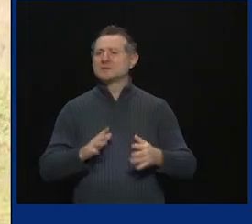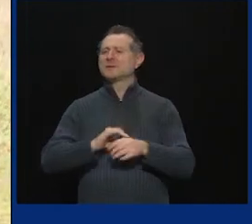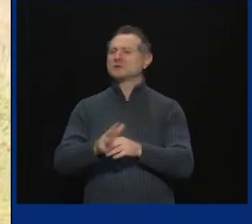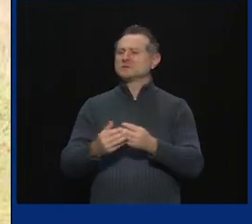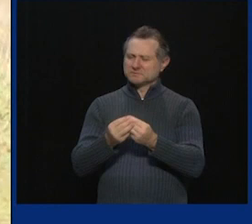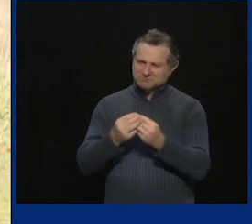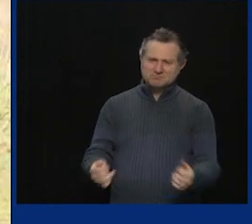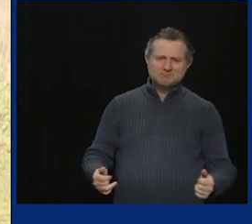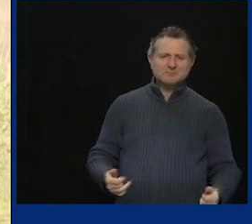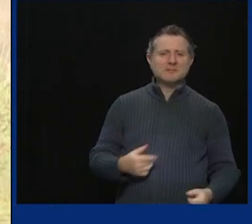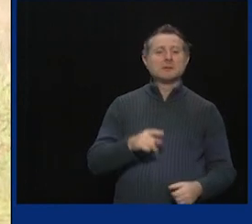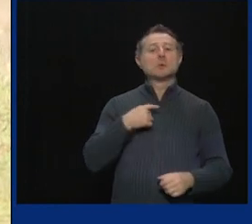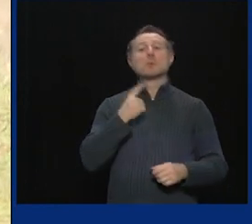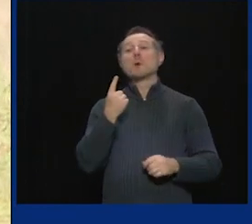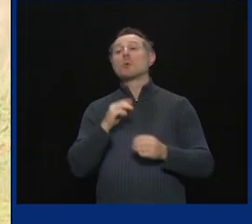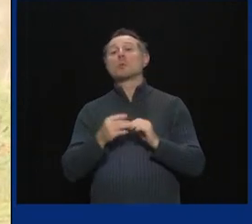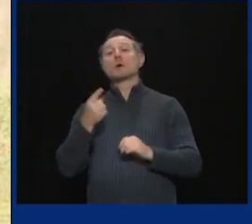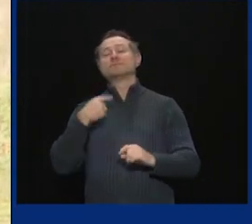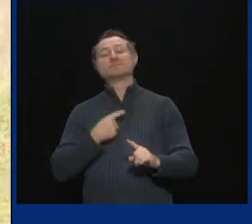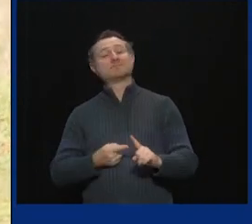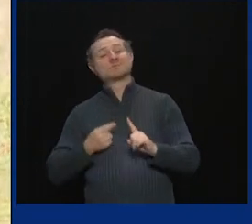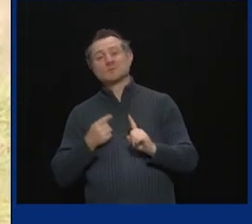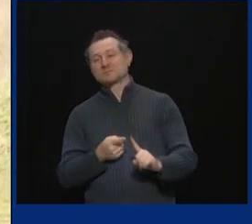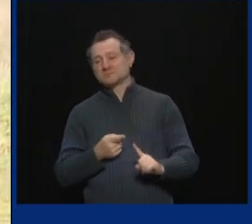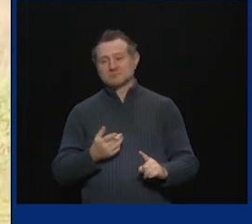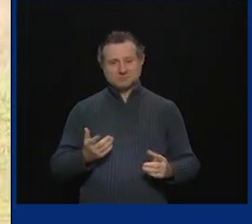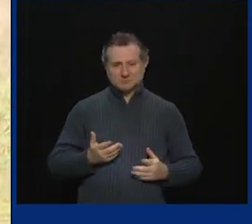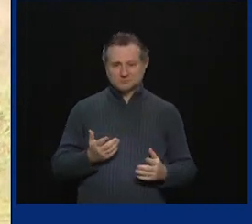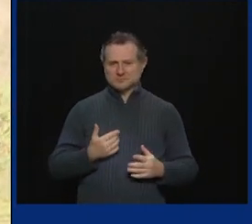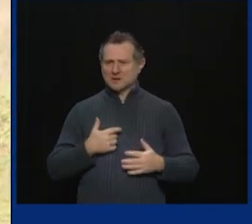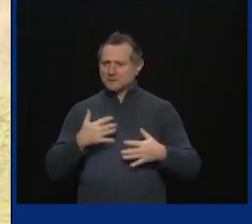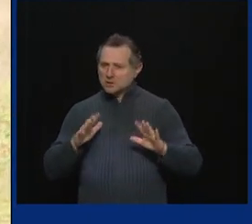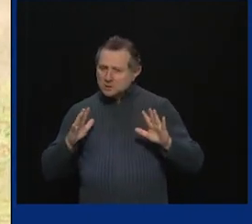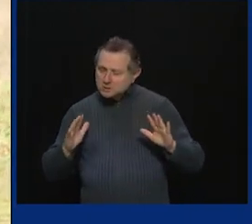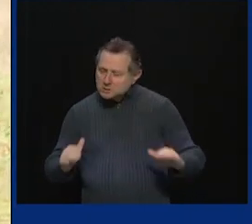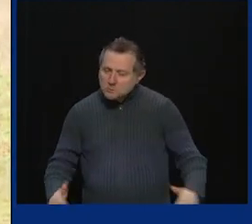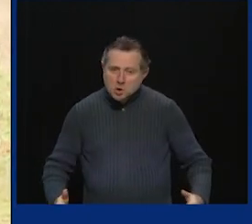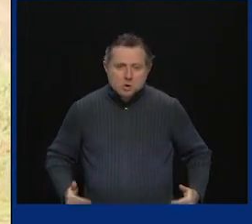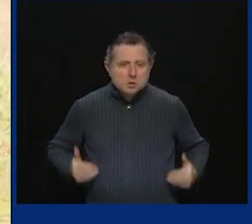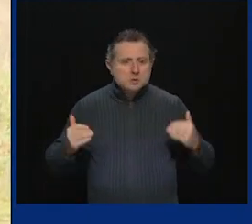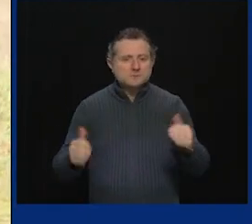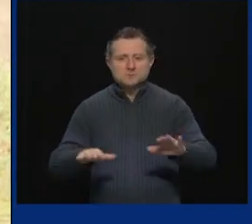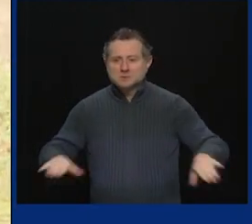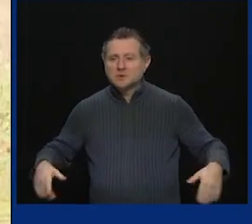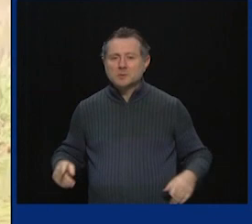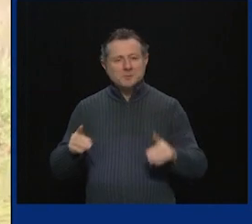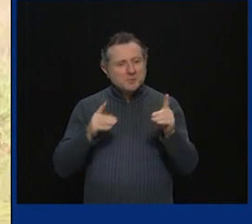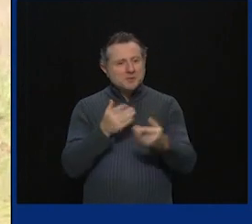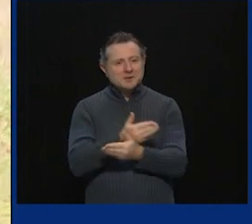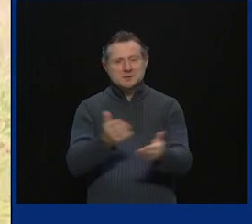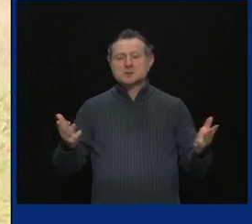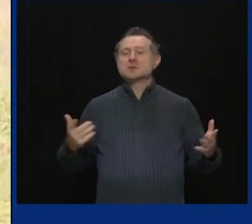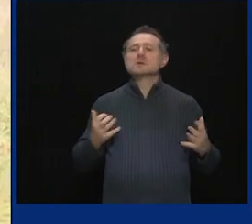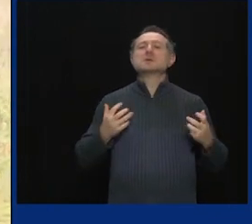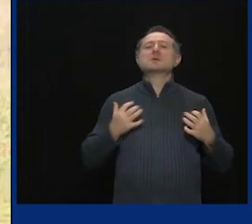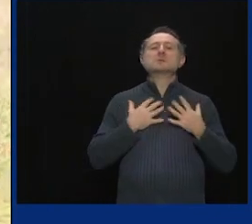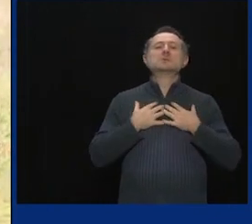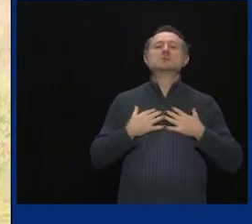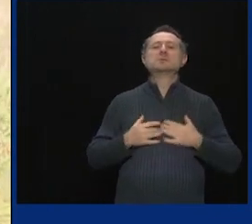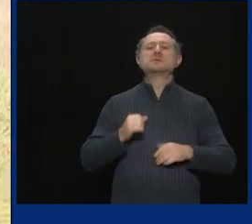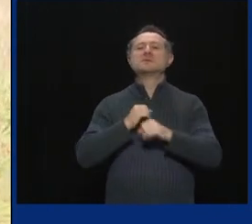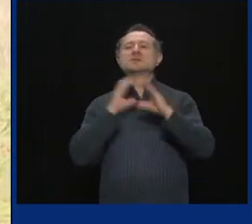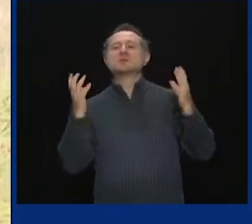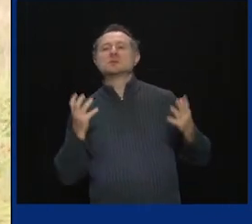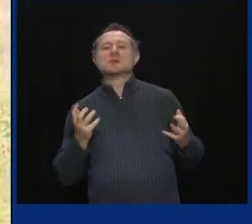behind us. So all the pent-up demand and all the people who cannot wait to see their visions become a reality in places like